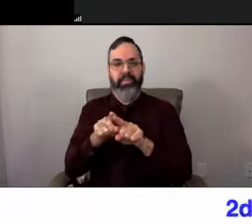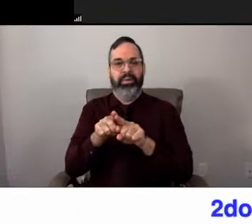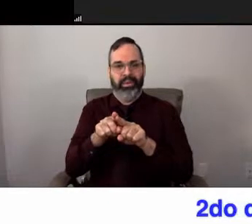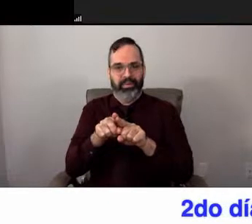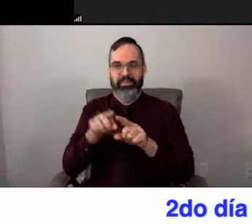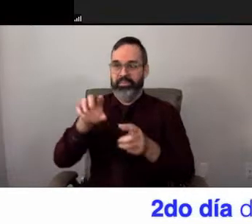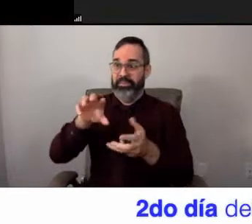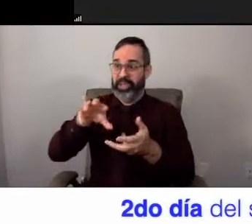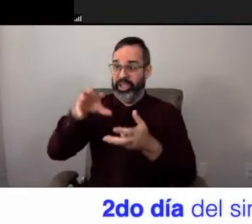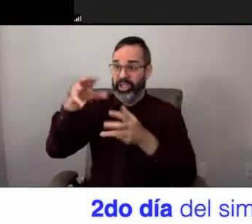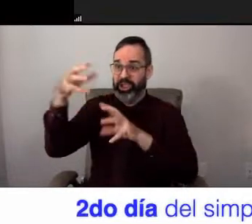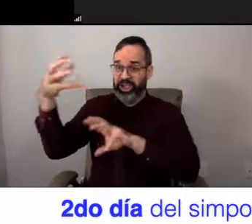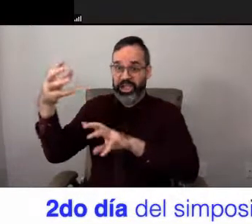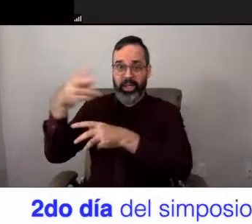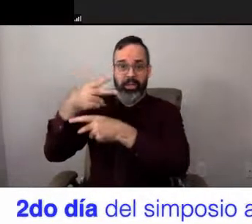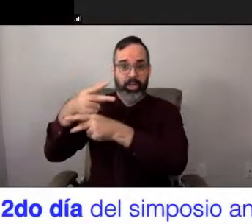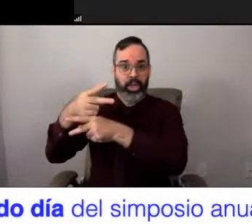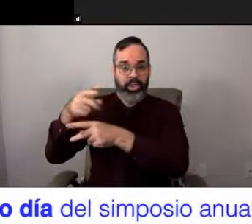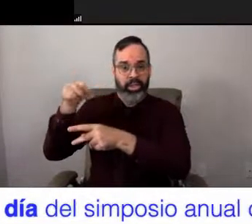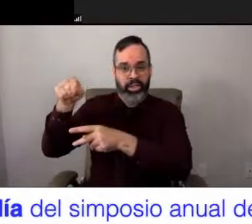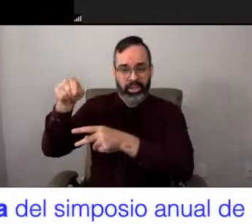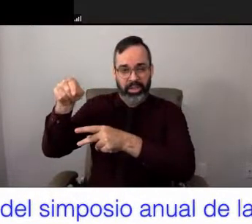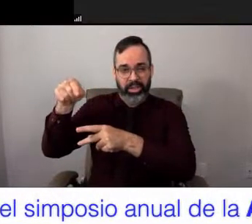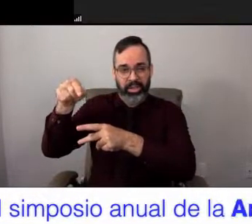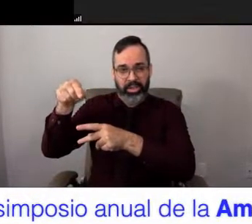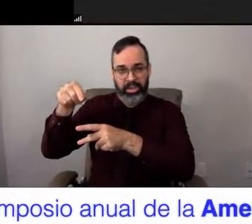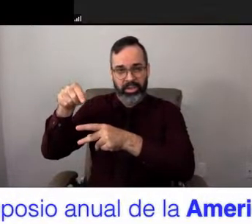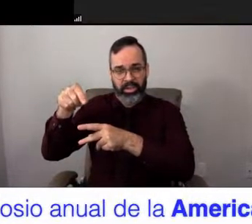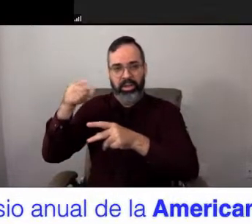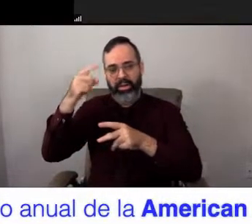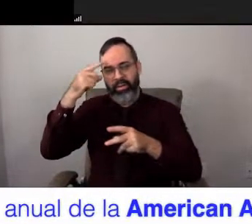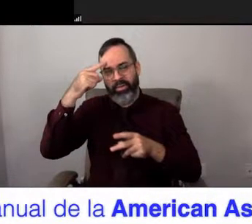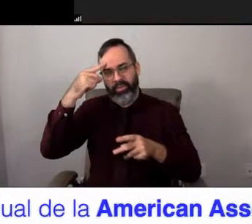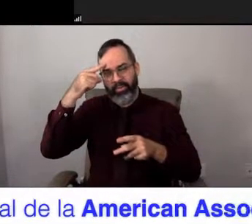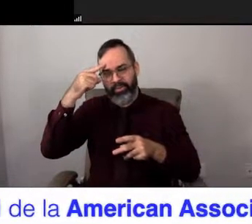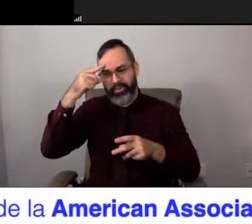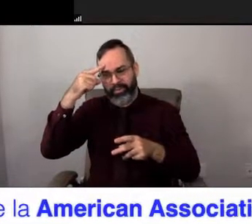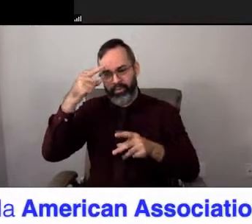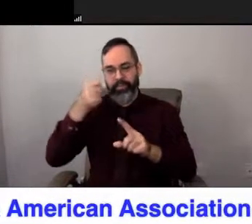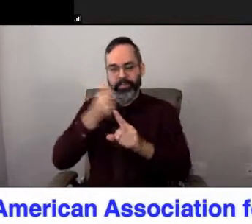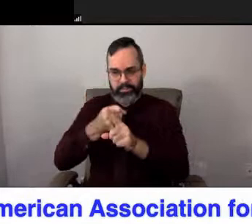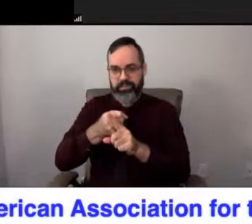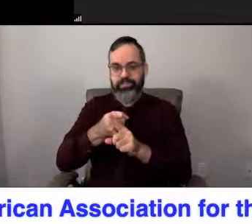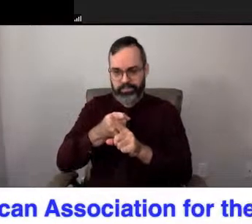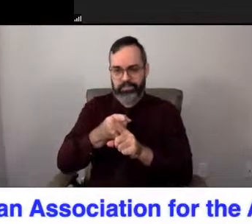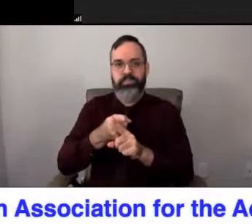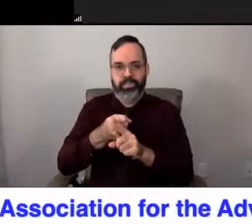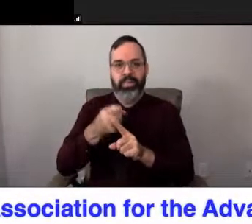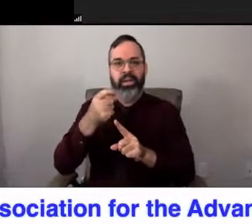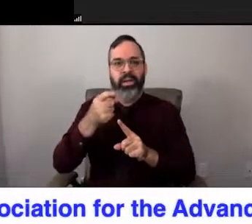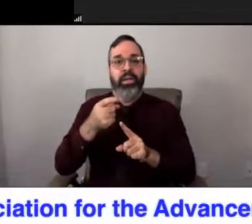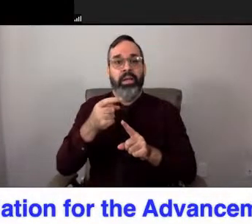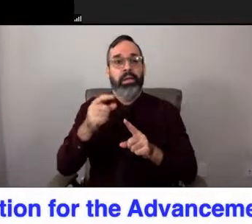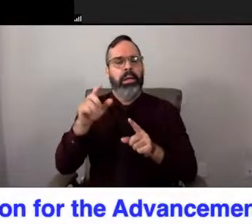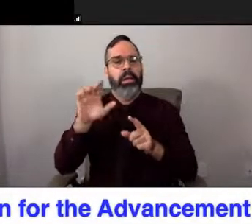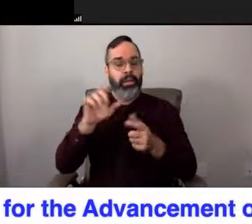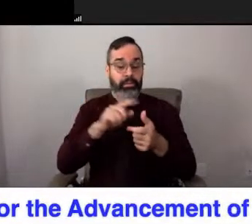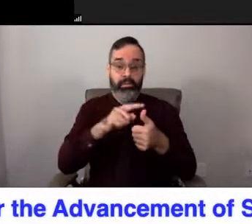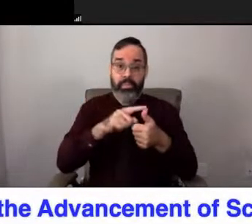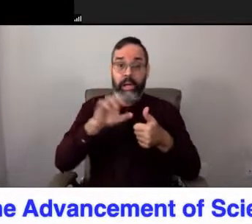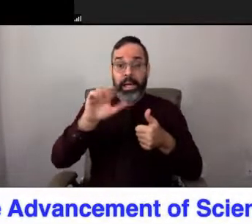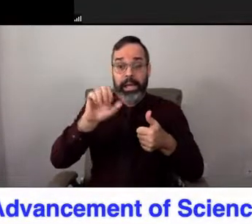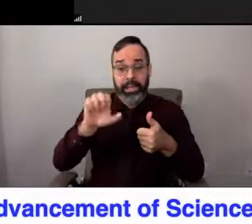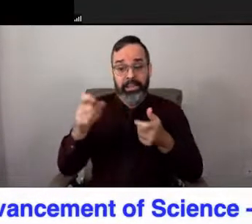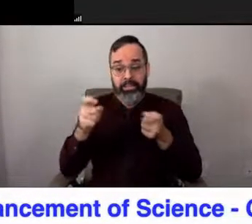risk reduction. So for surveillance, rapid response teams, case management, that